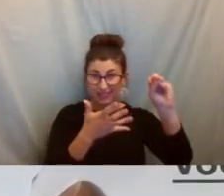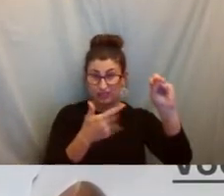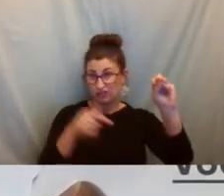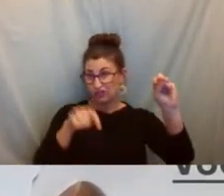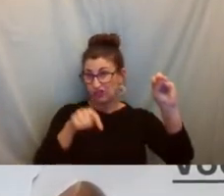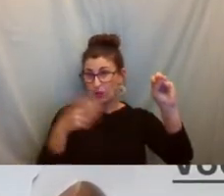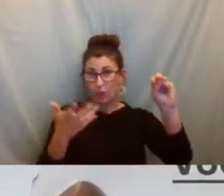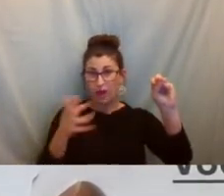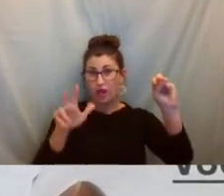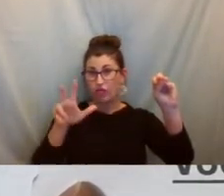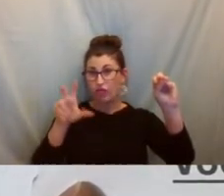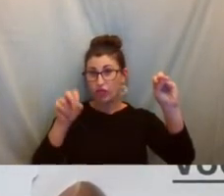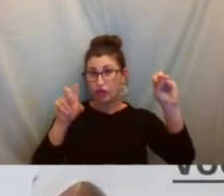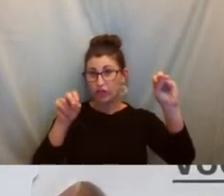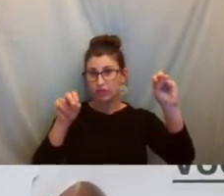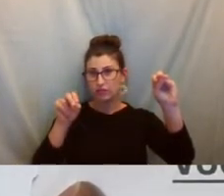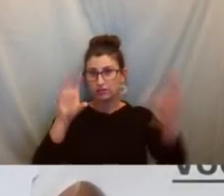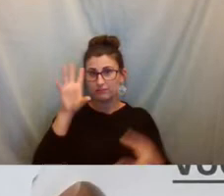degrees.